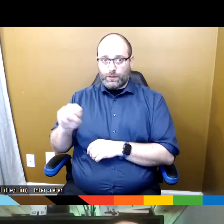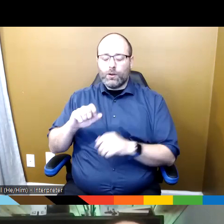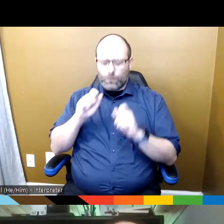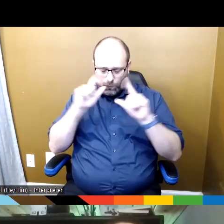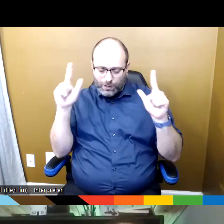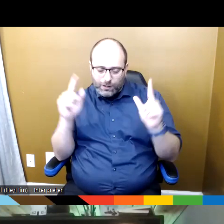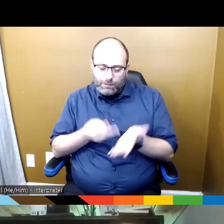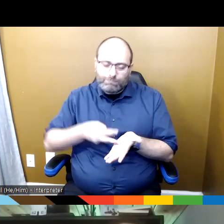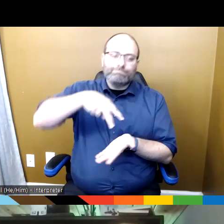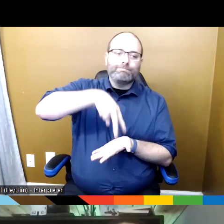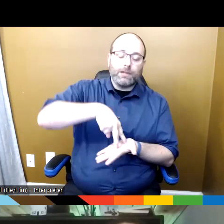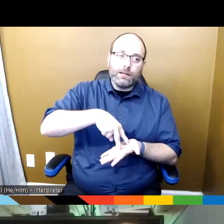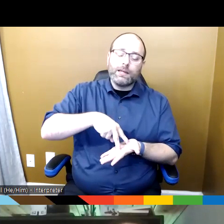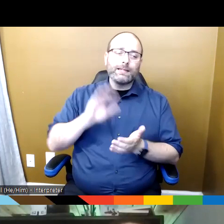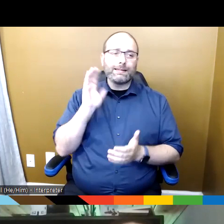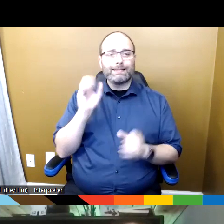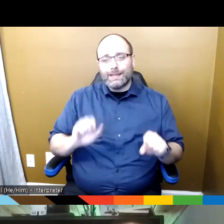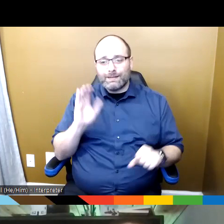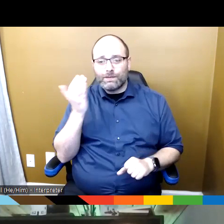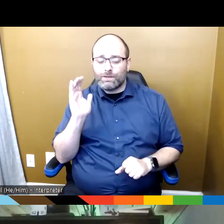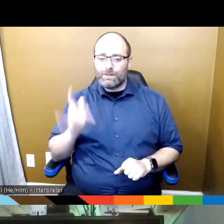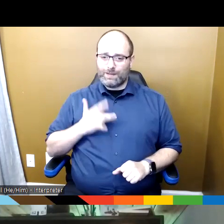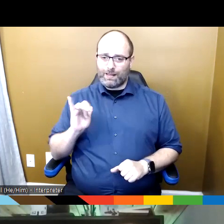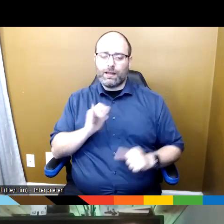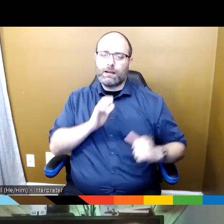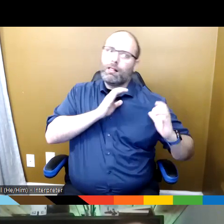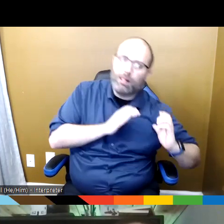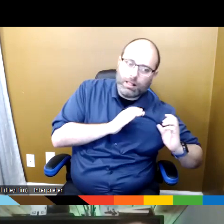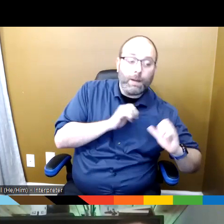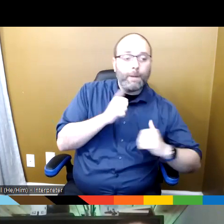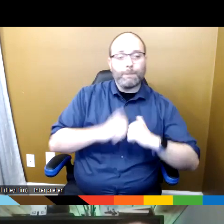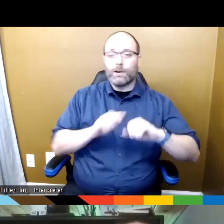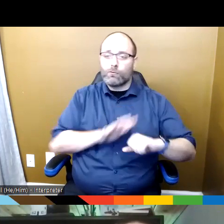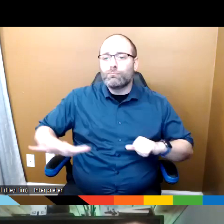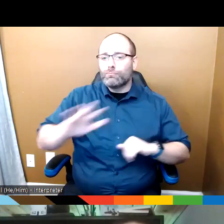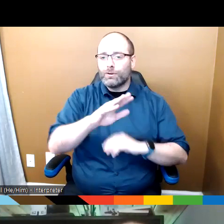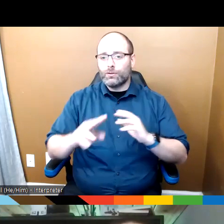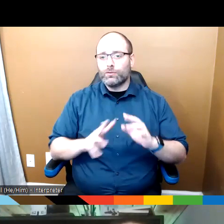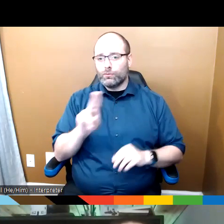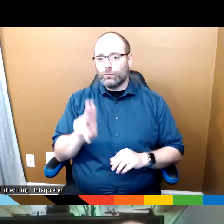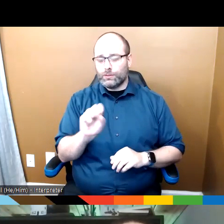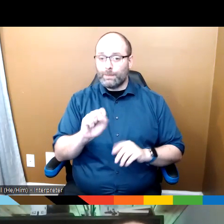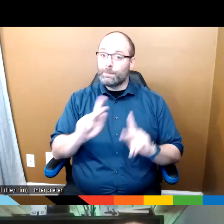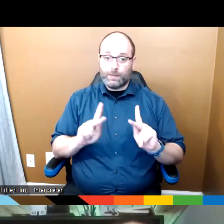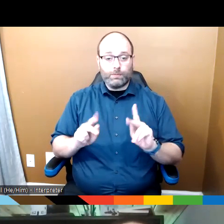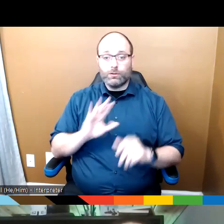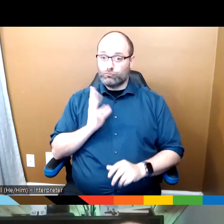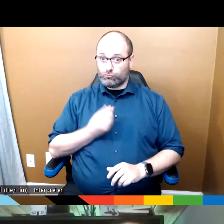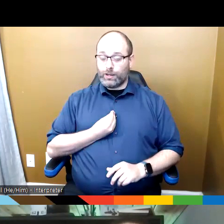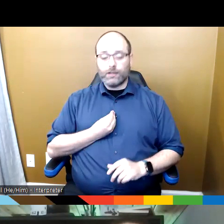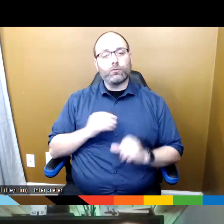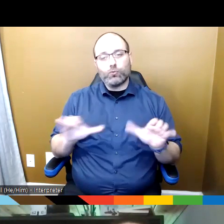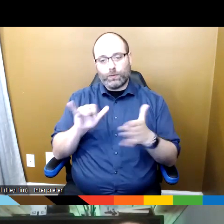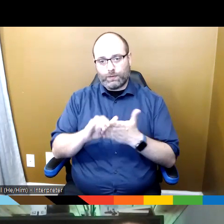heavy load, but in every town, state, and country, transgender people are doing just that, continuing to show up and